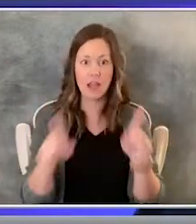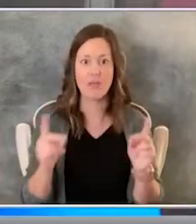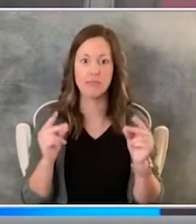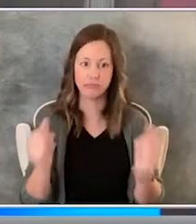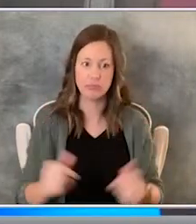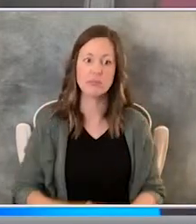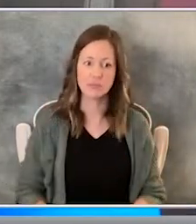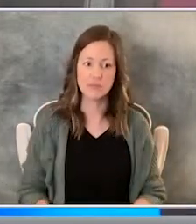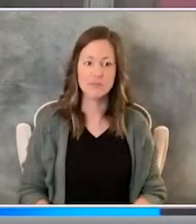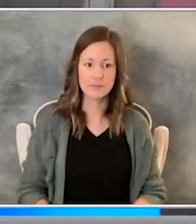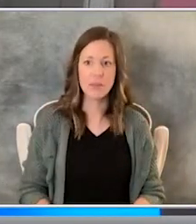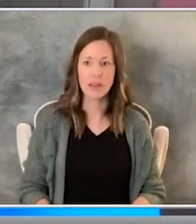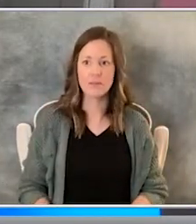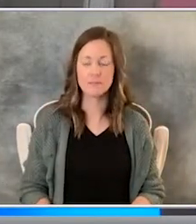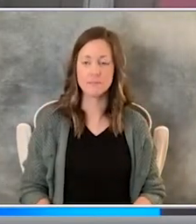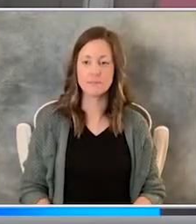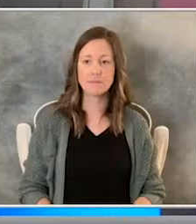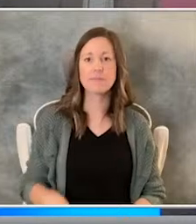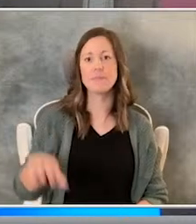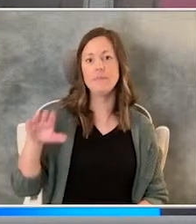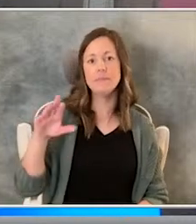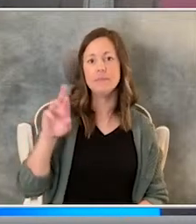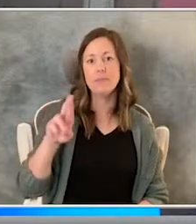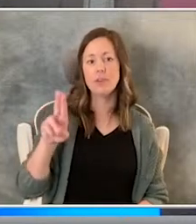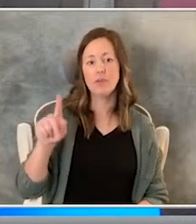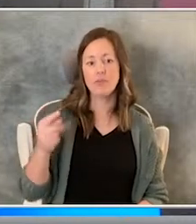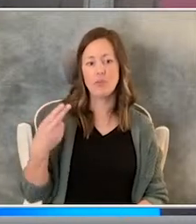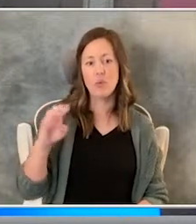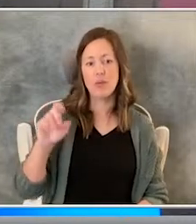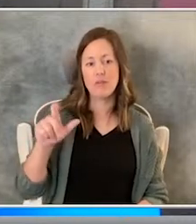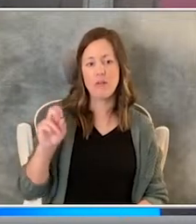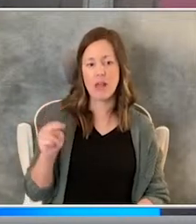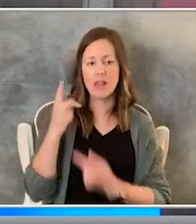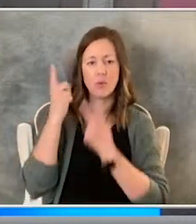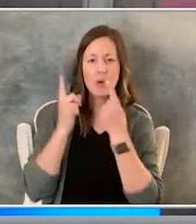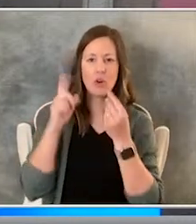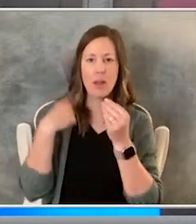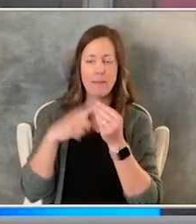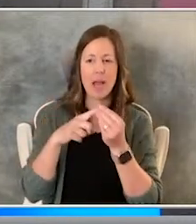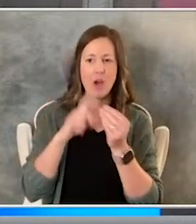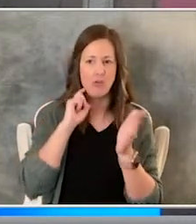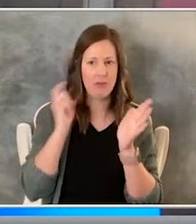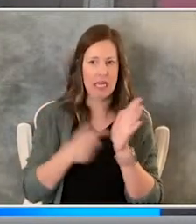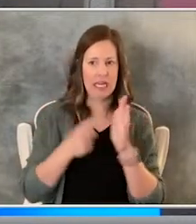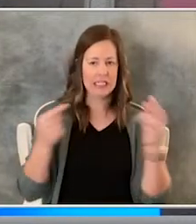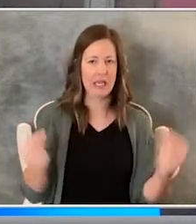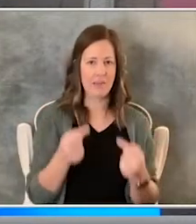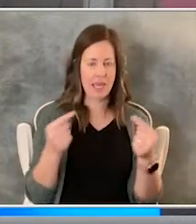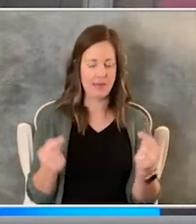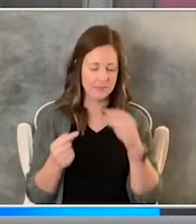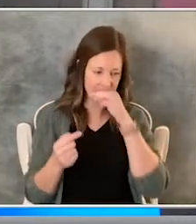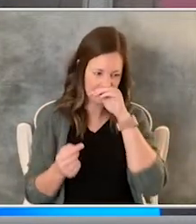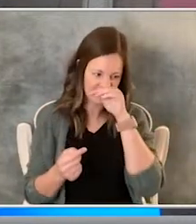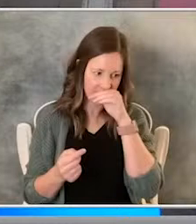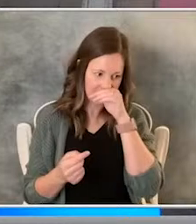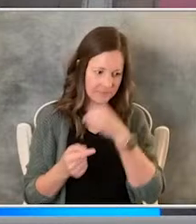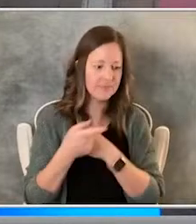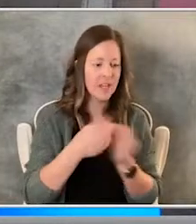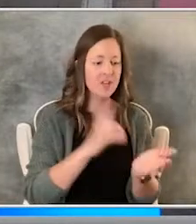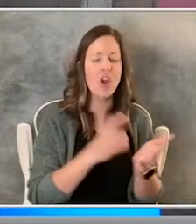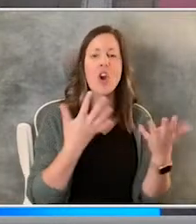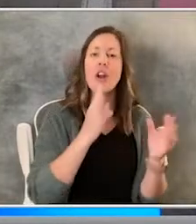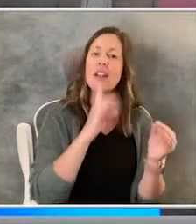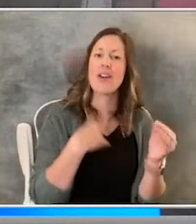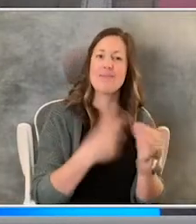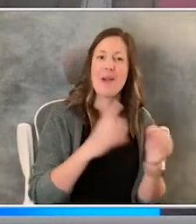with exercise and goes away with rest. So if you're exercising and you have pain symptoms, and